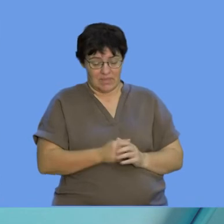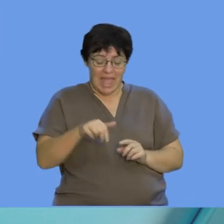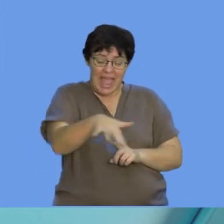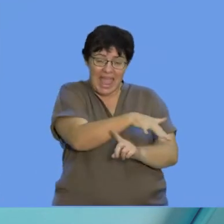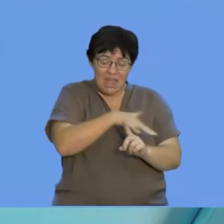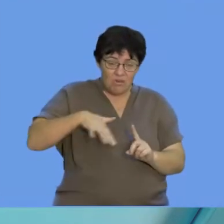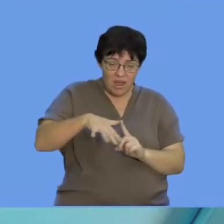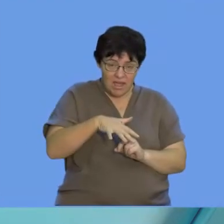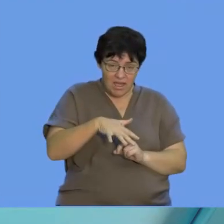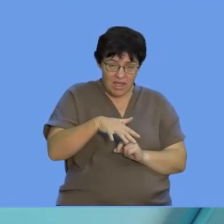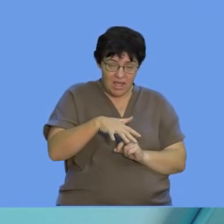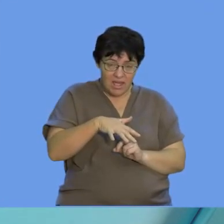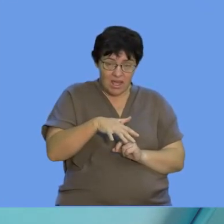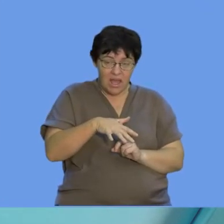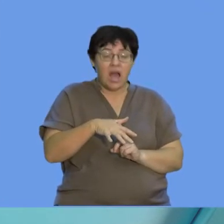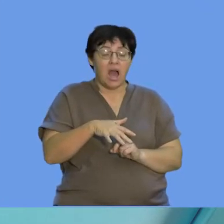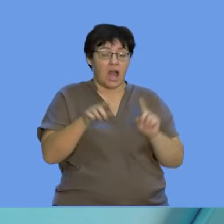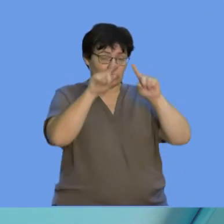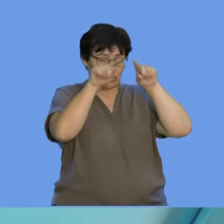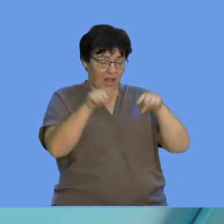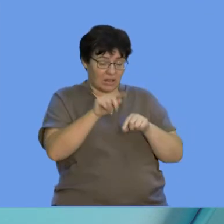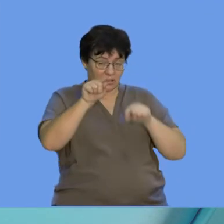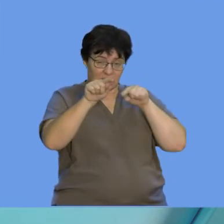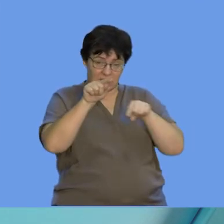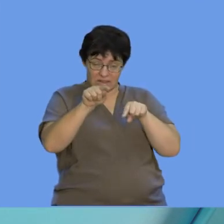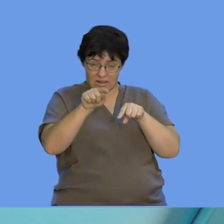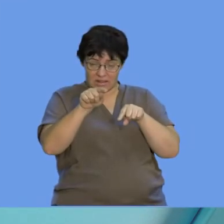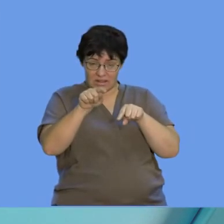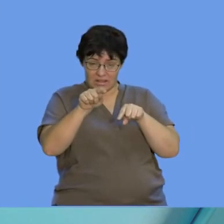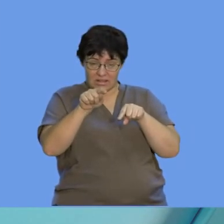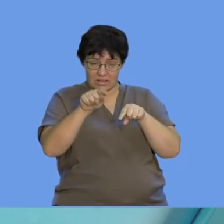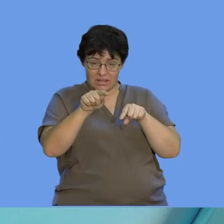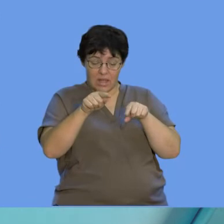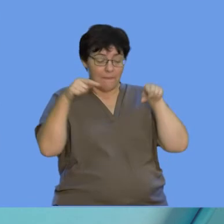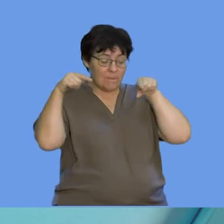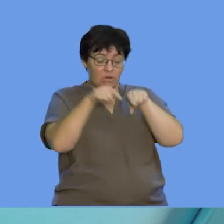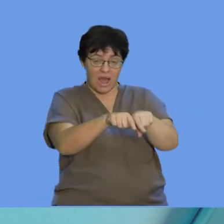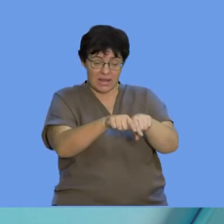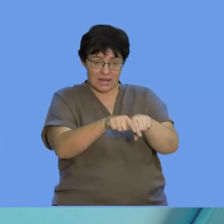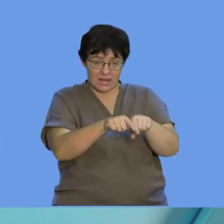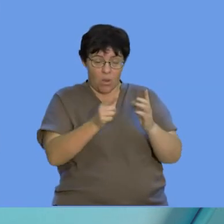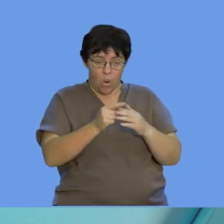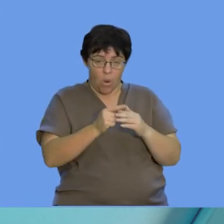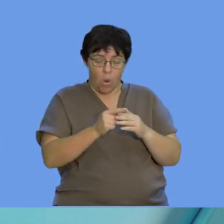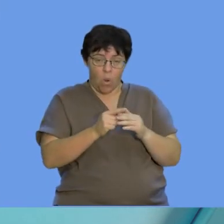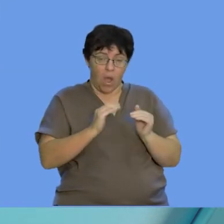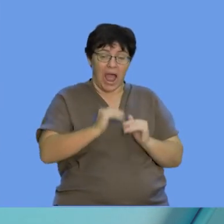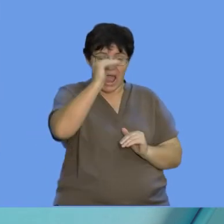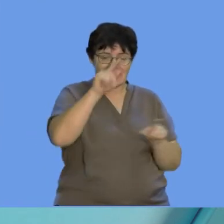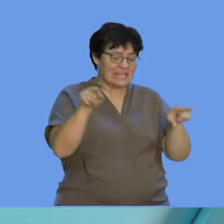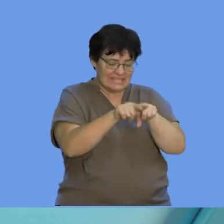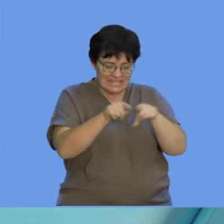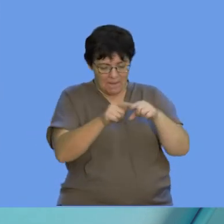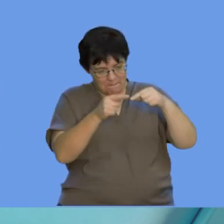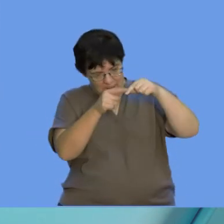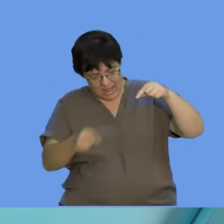theorem. Area, as soon as those two triangles are between two parallel lines, or the